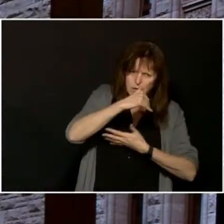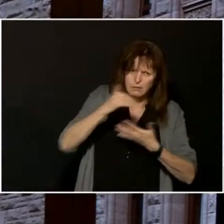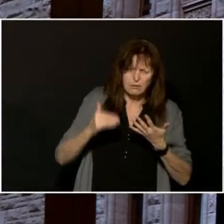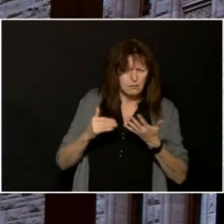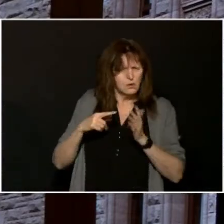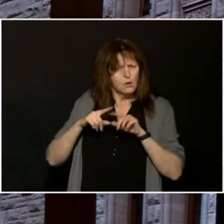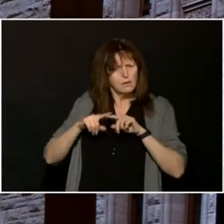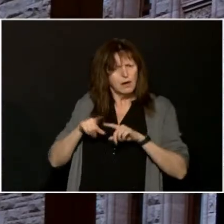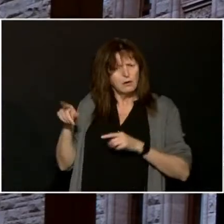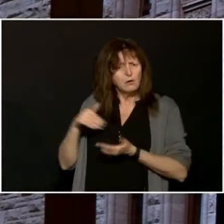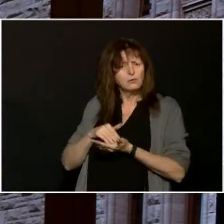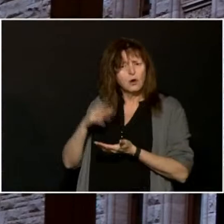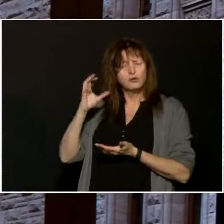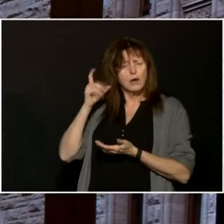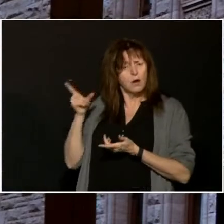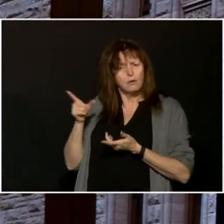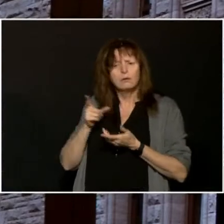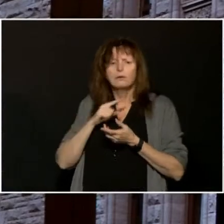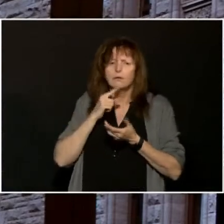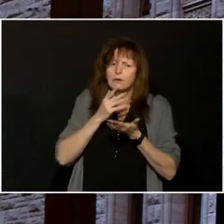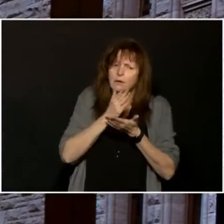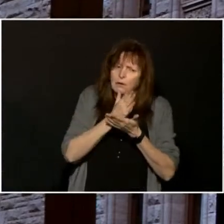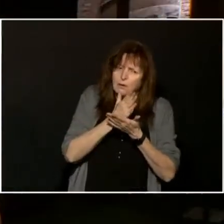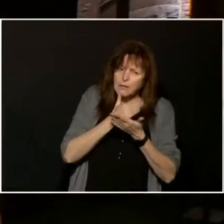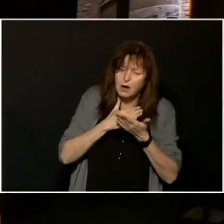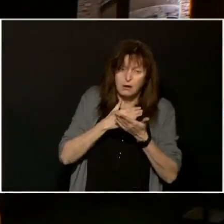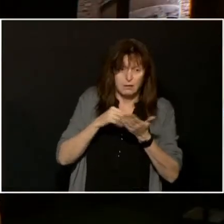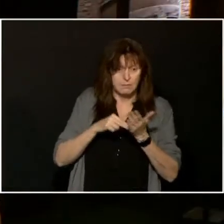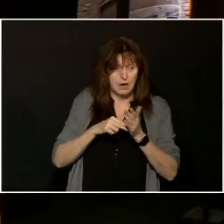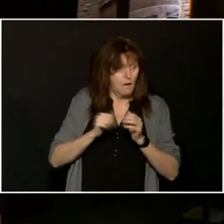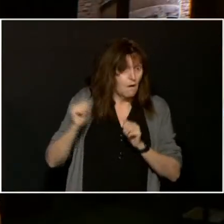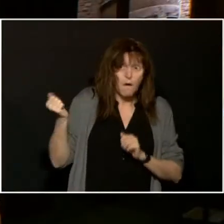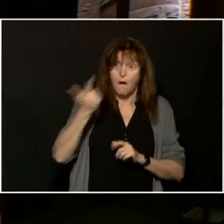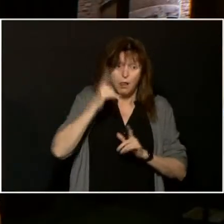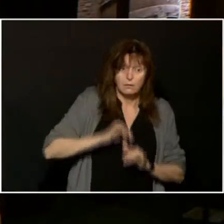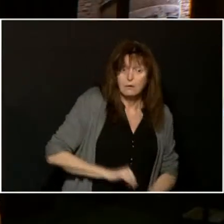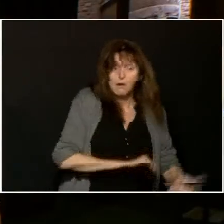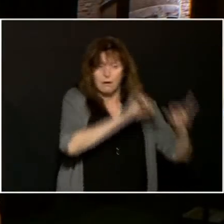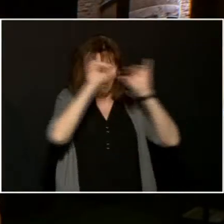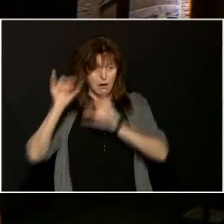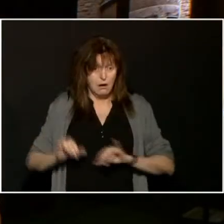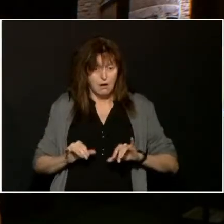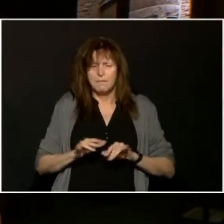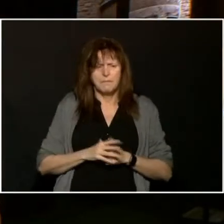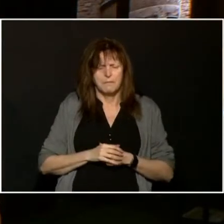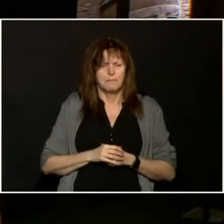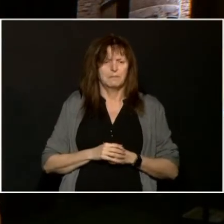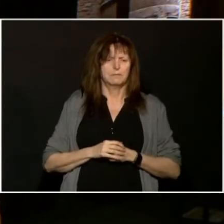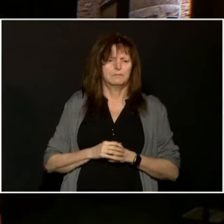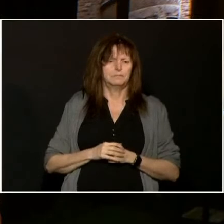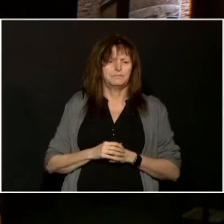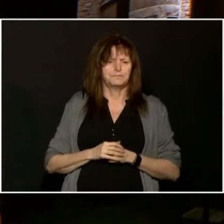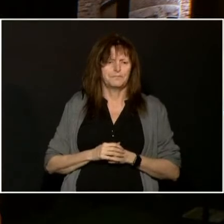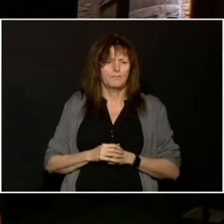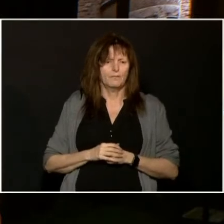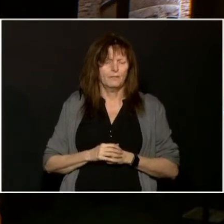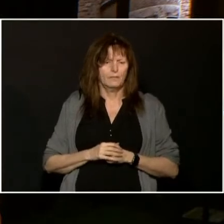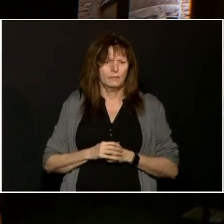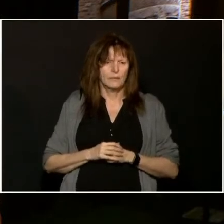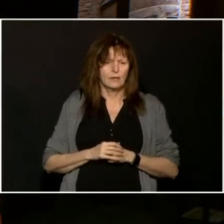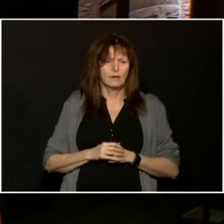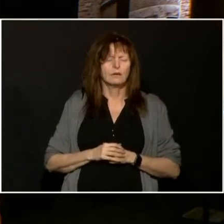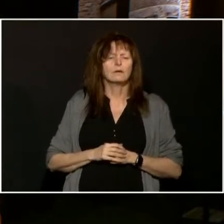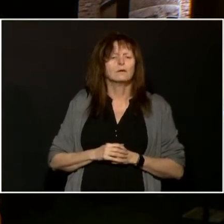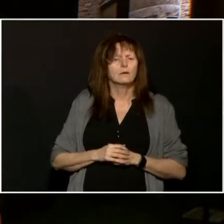to in the graphic, and that's most helpful. Follow-up? And it looks to me, looking at the green line